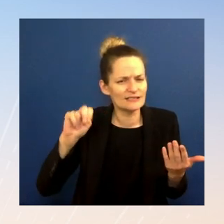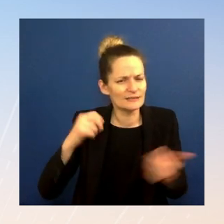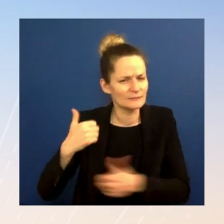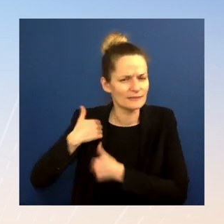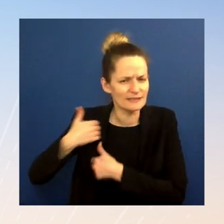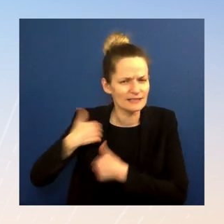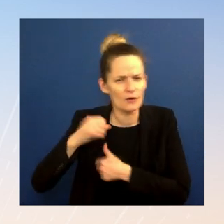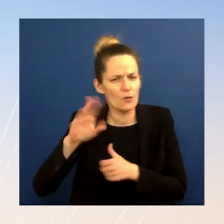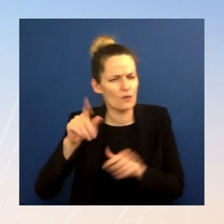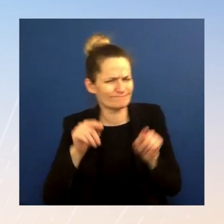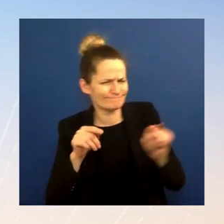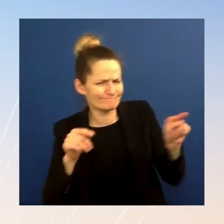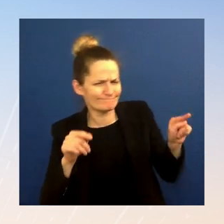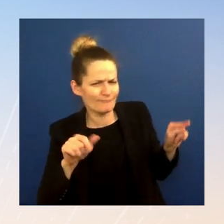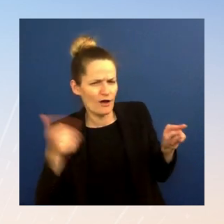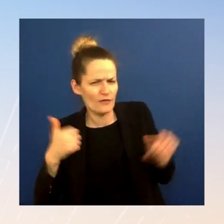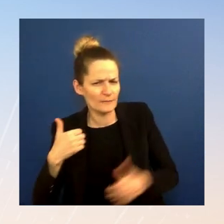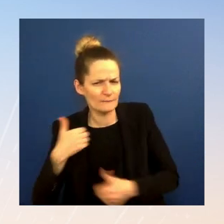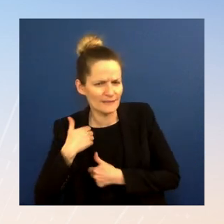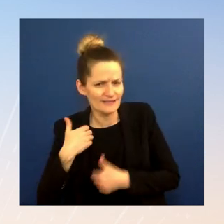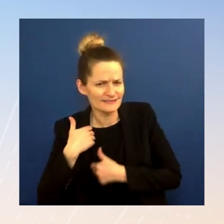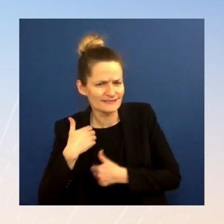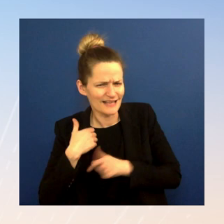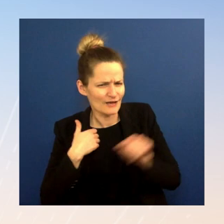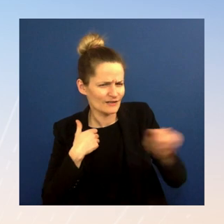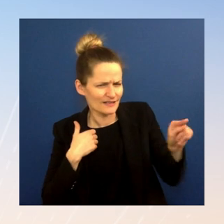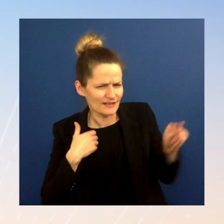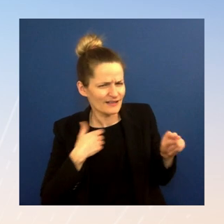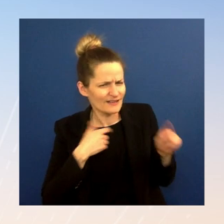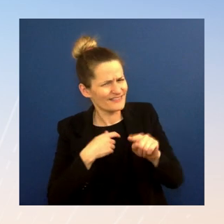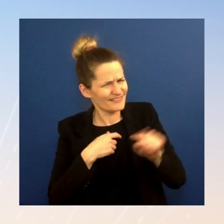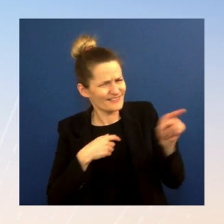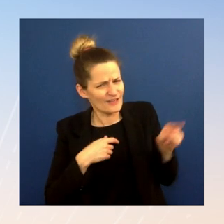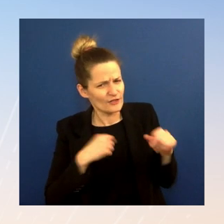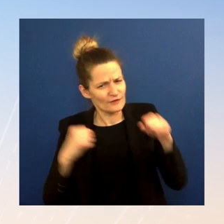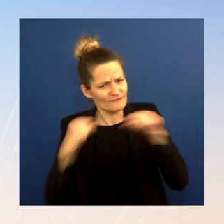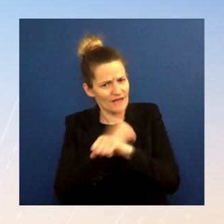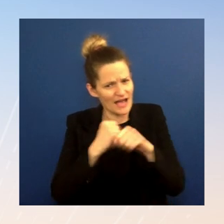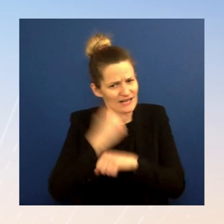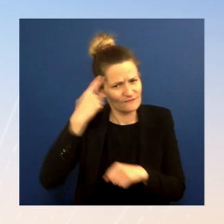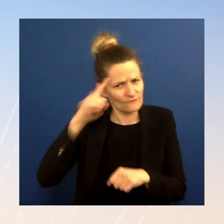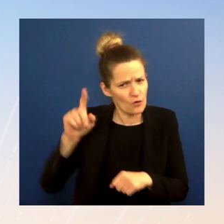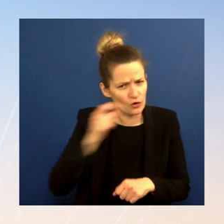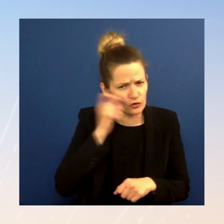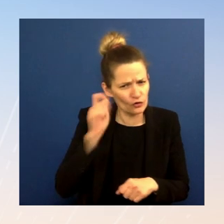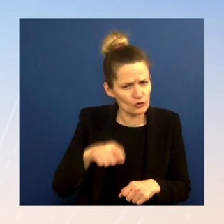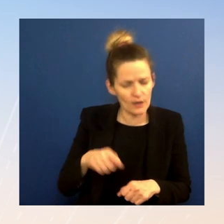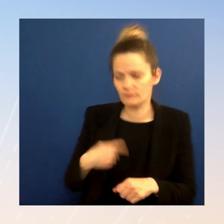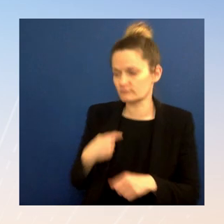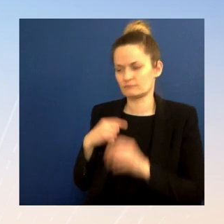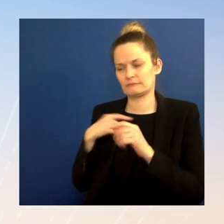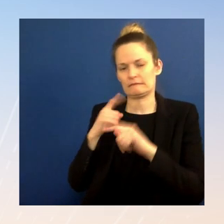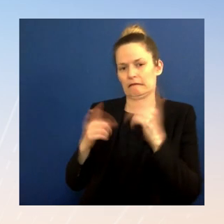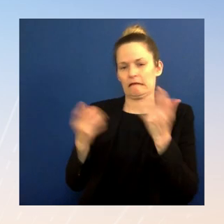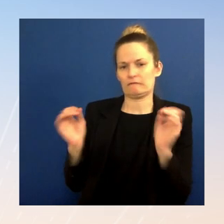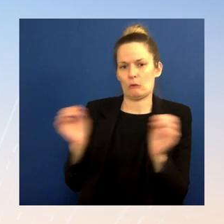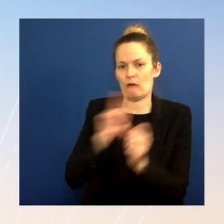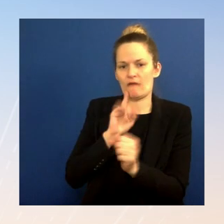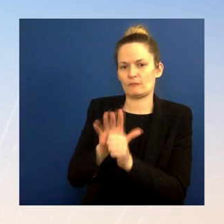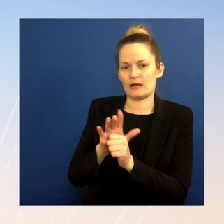from here. And then on the domestic front, Kathy Hochul, the governor of New York,